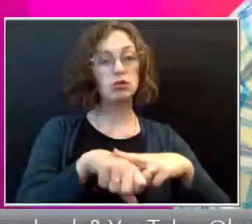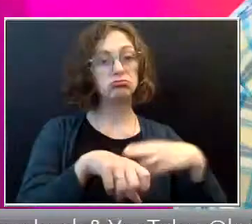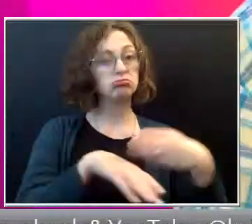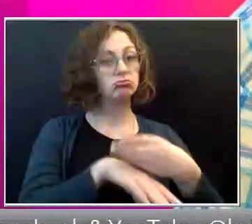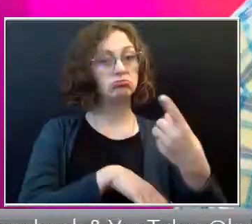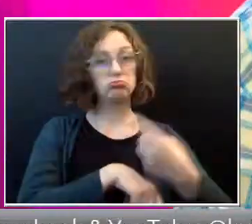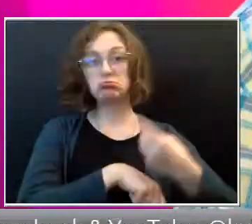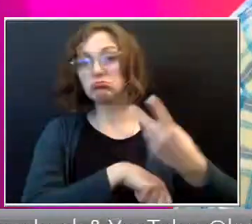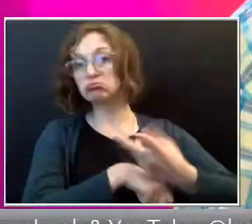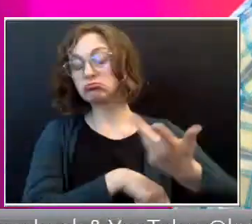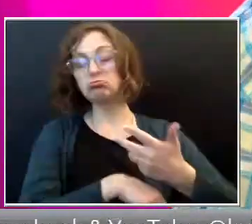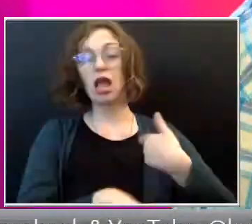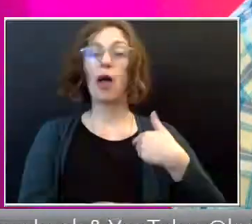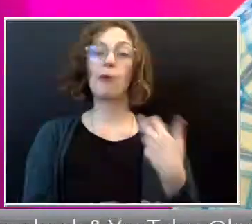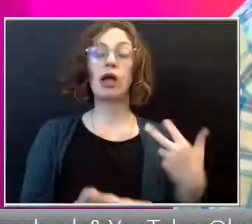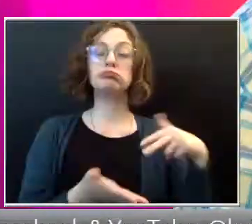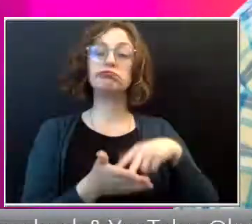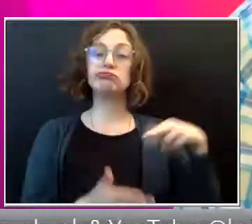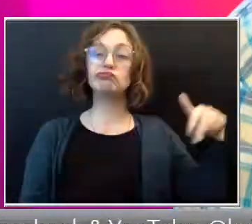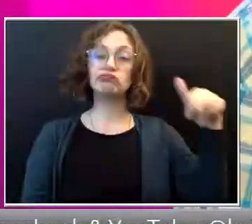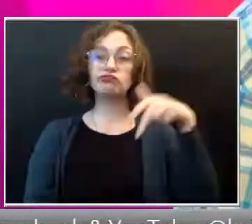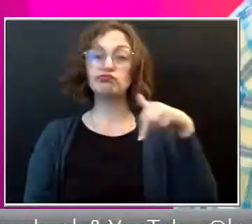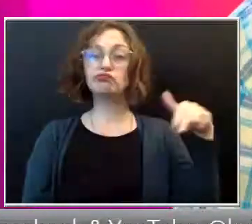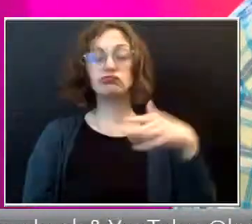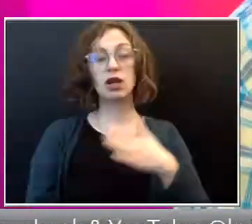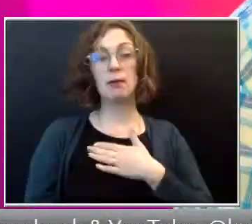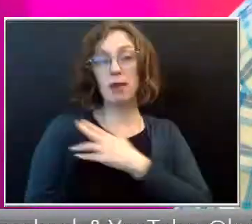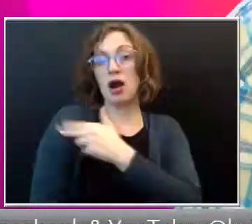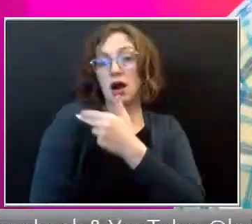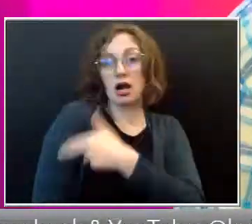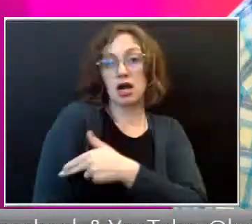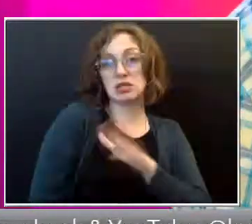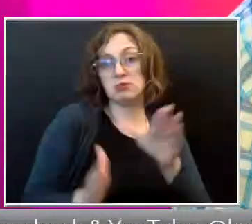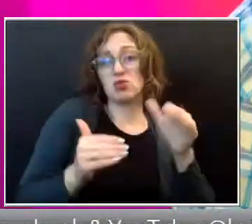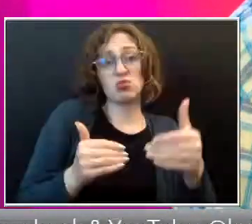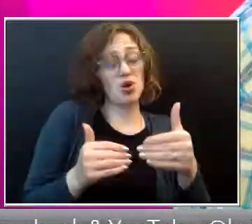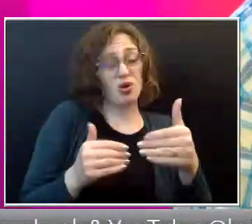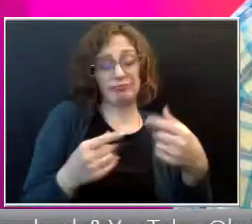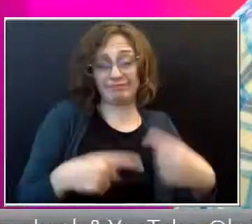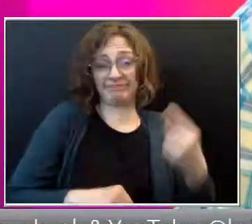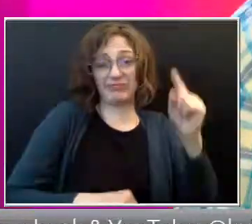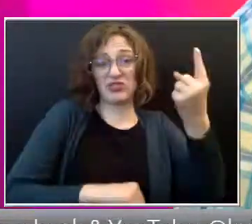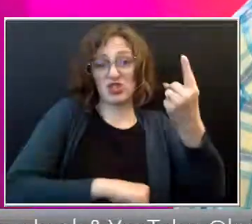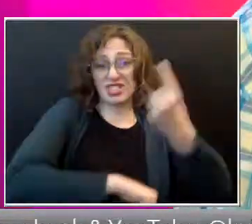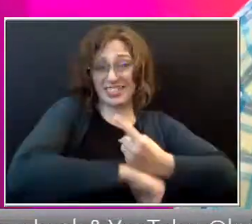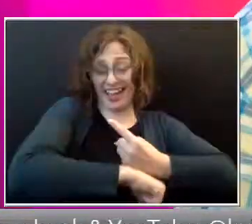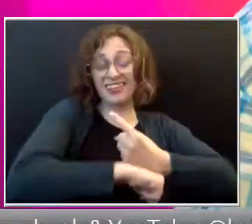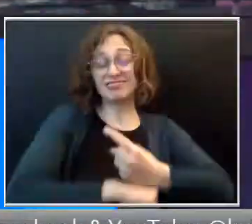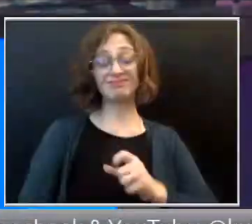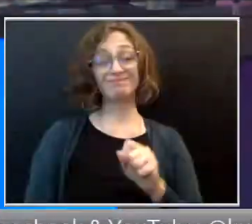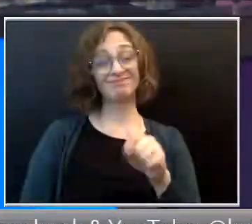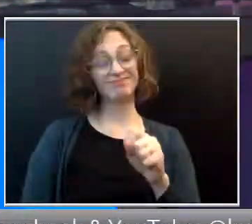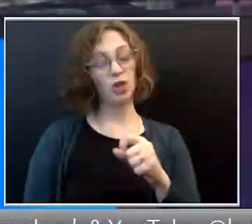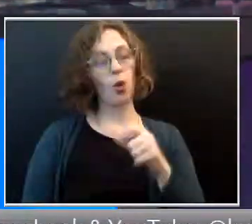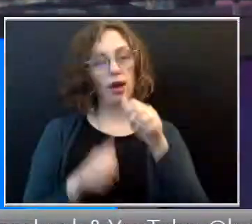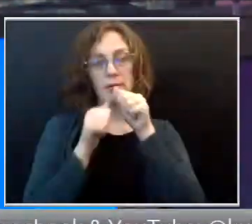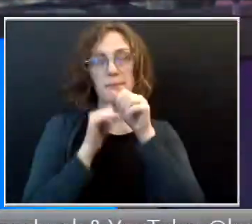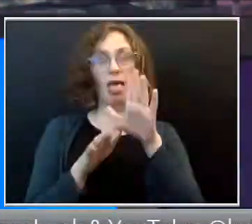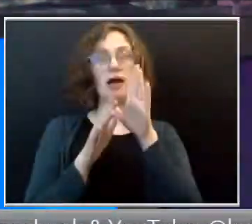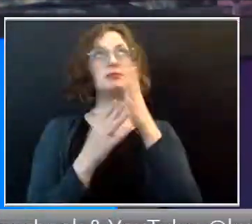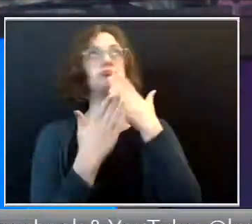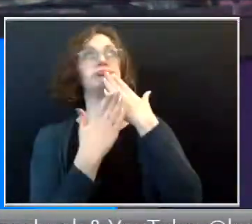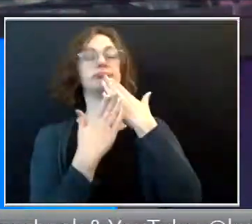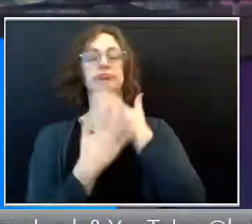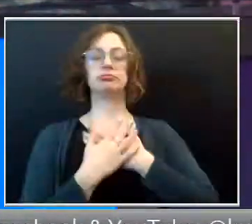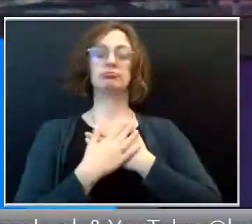my hospital room within the first day. So, yeah, I mean, I feel extremely blessed. Wow. To have that quick of a recovery.